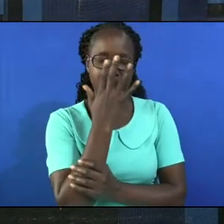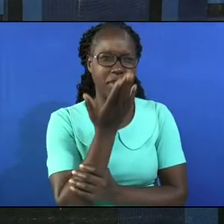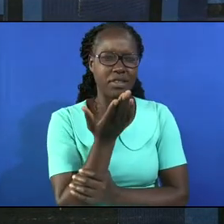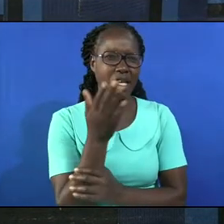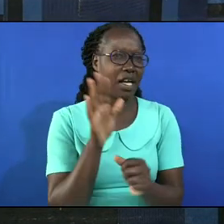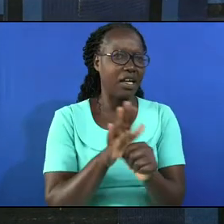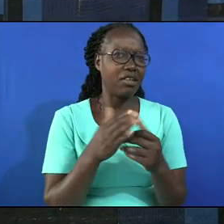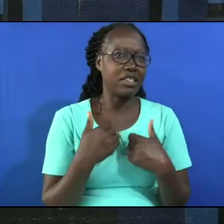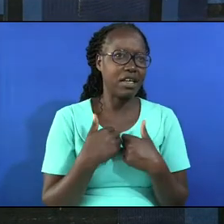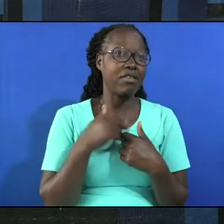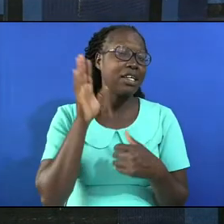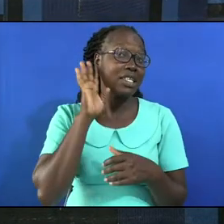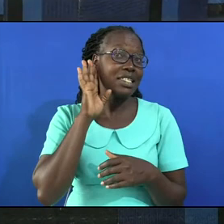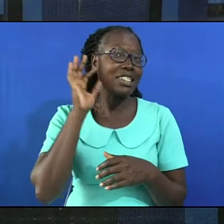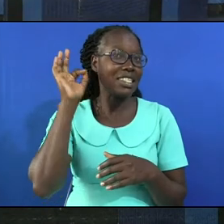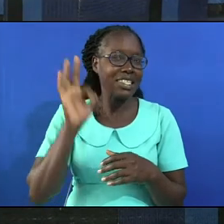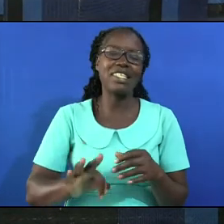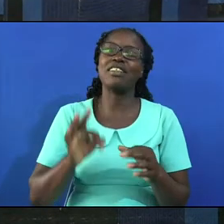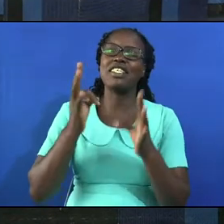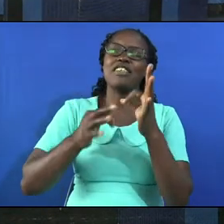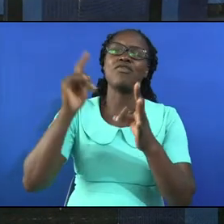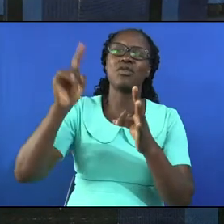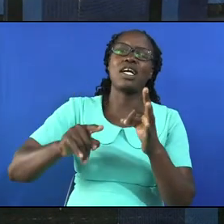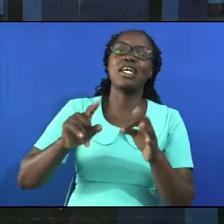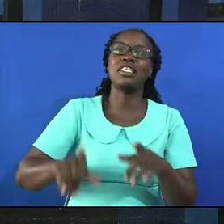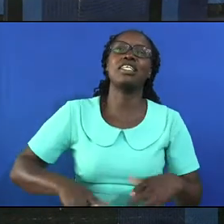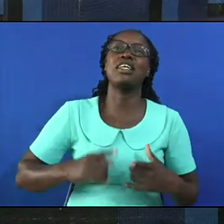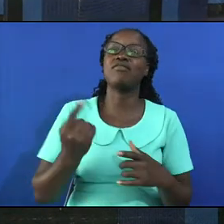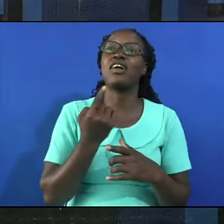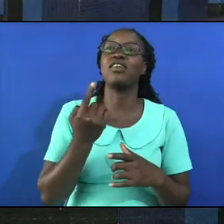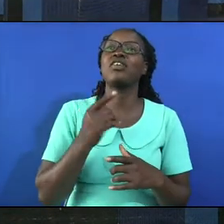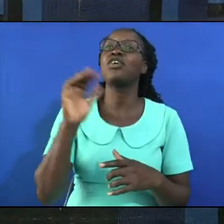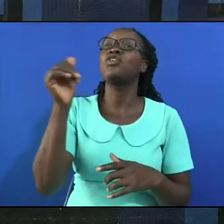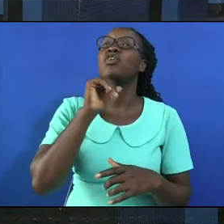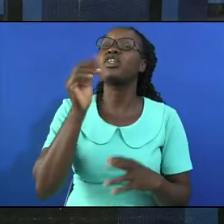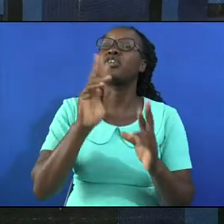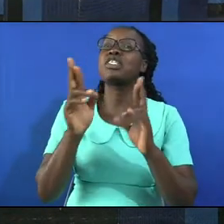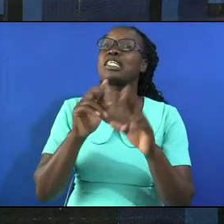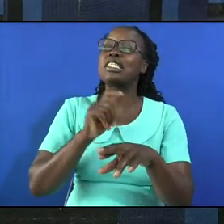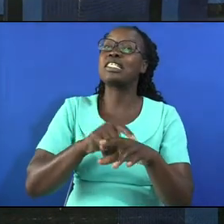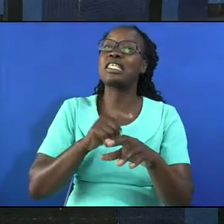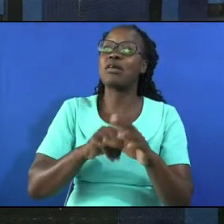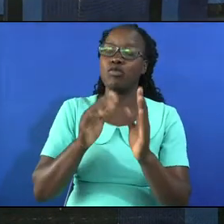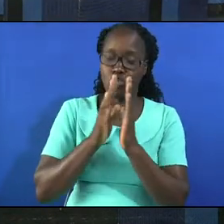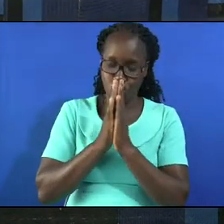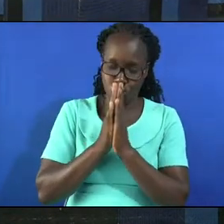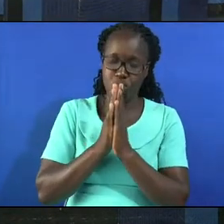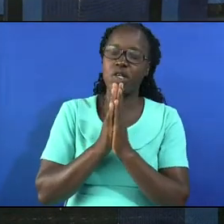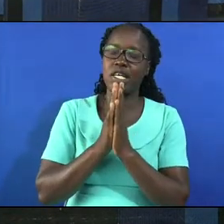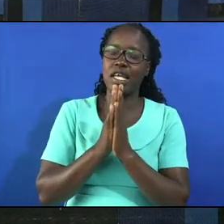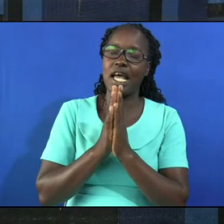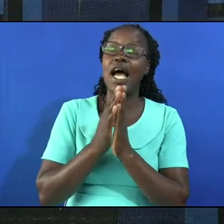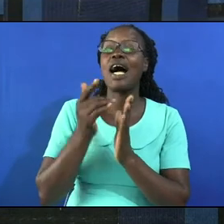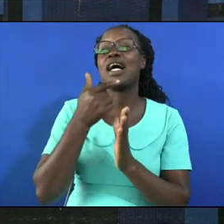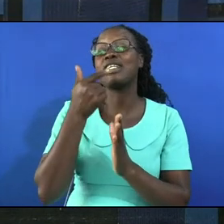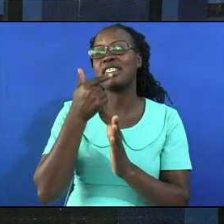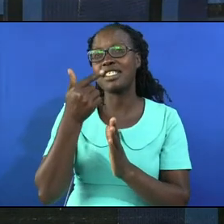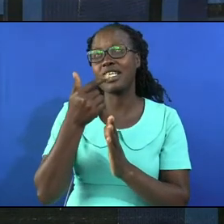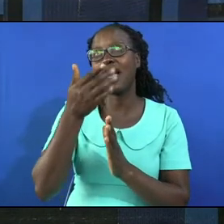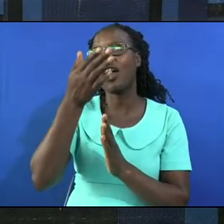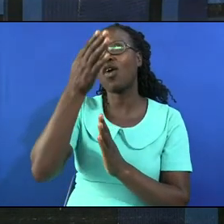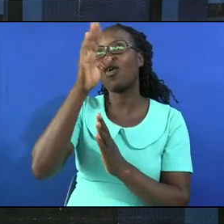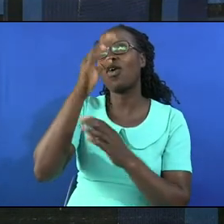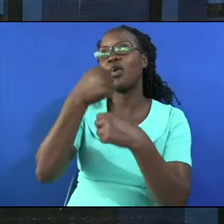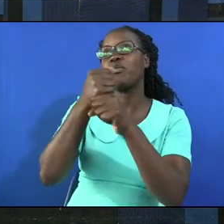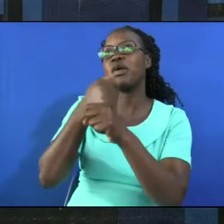brothers and sisters, if you can't live alone, you are not ready to live life. It is time to pray and say,